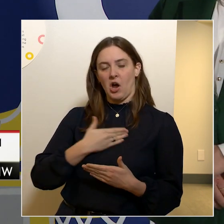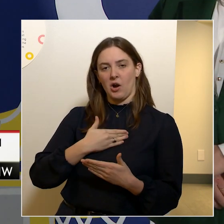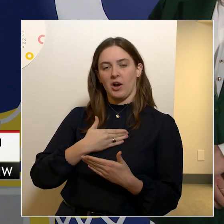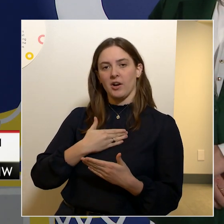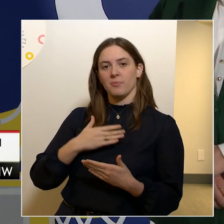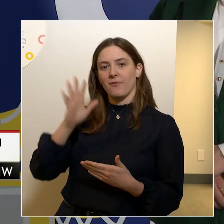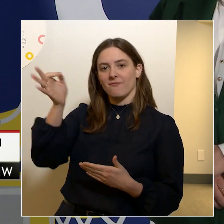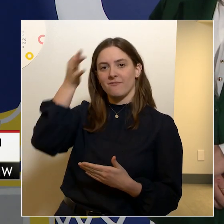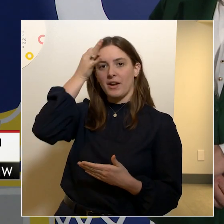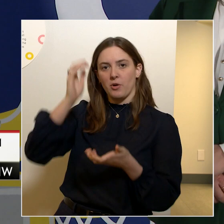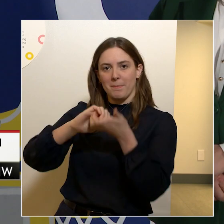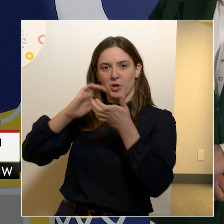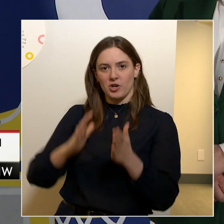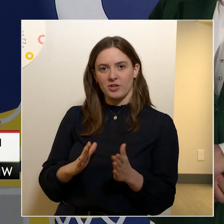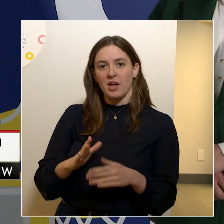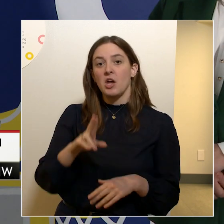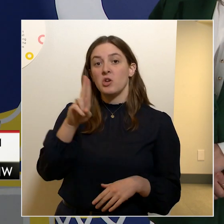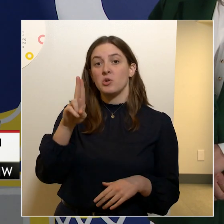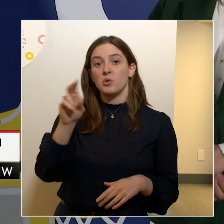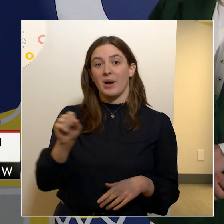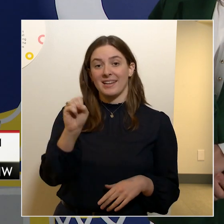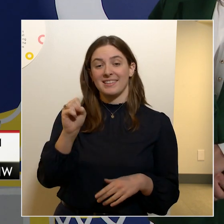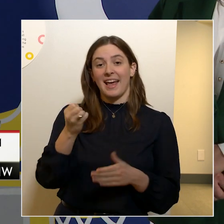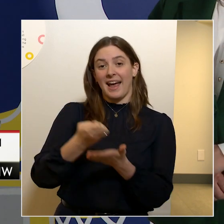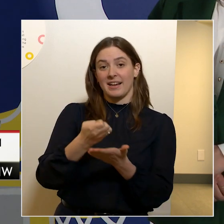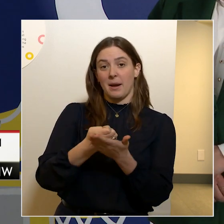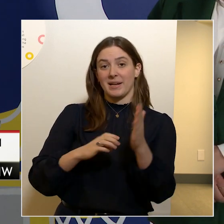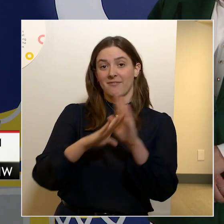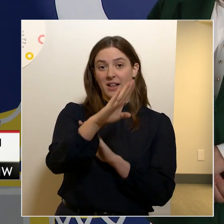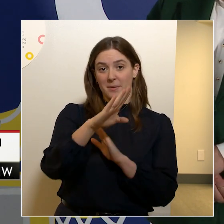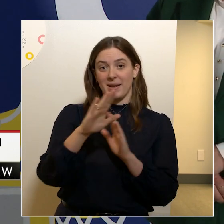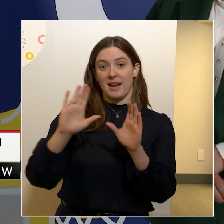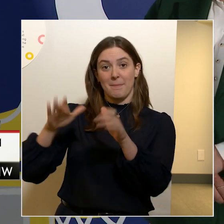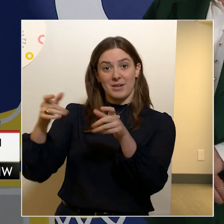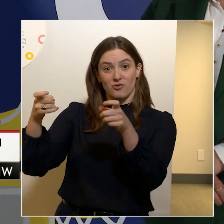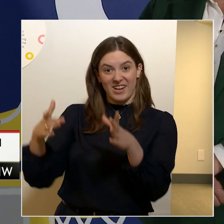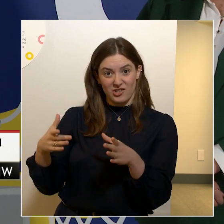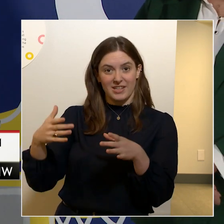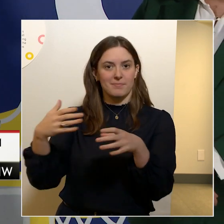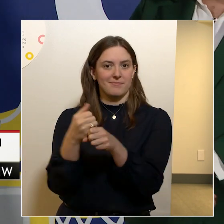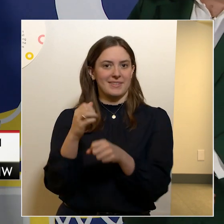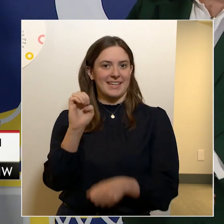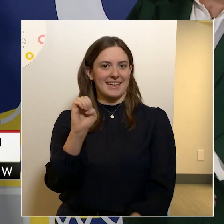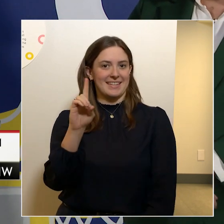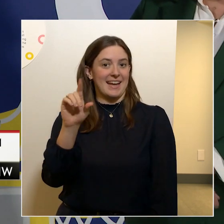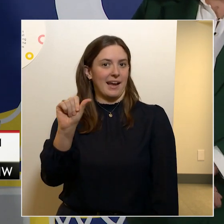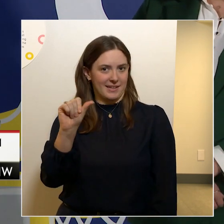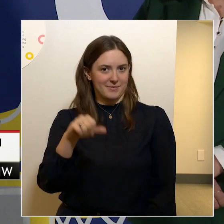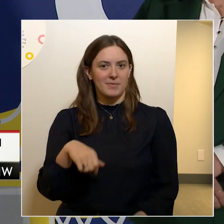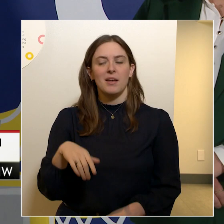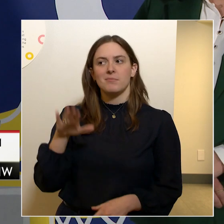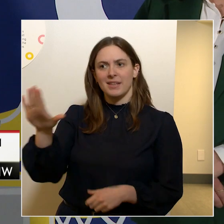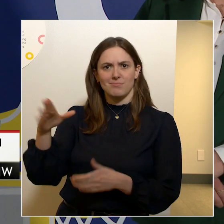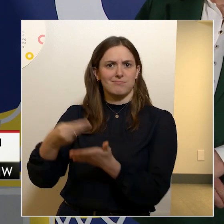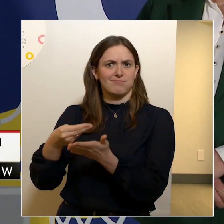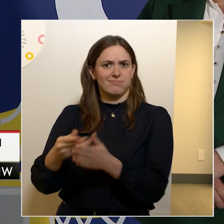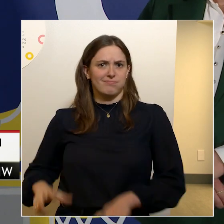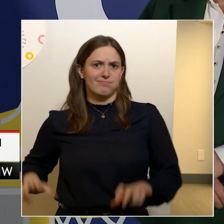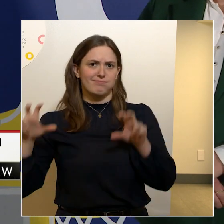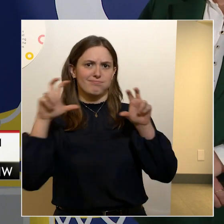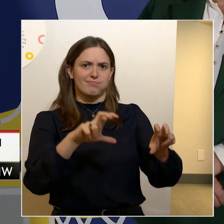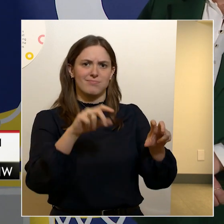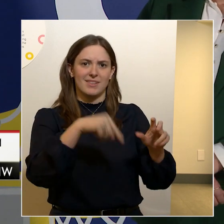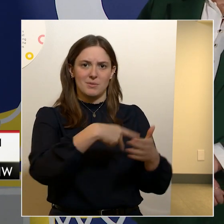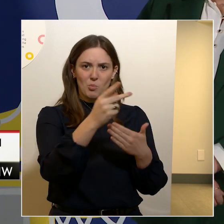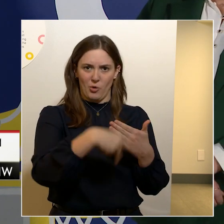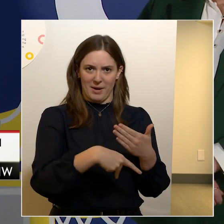at U.S. Economic Development Administration for being a major funder. And I want to thank